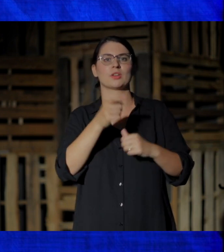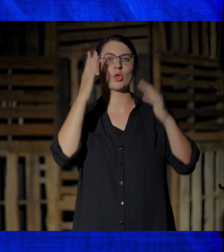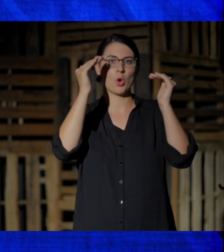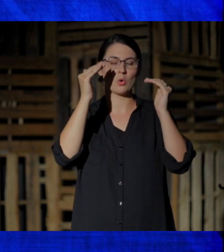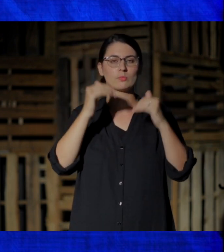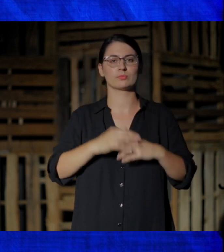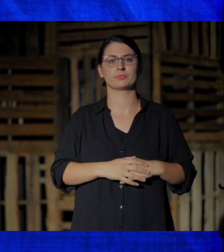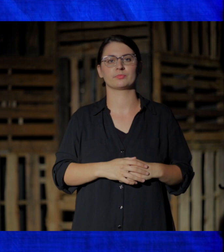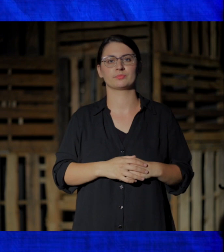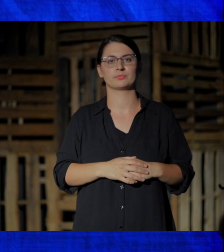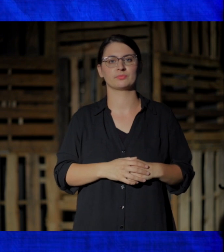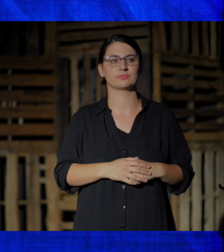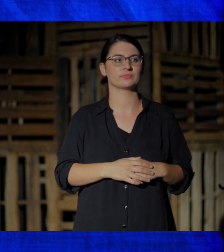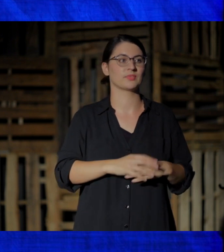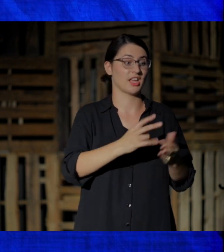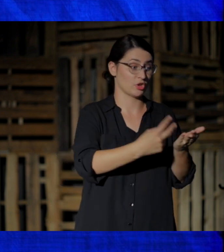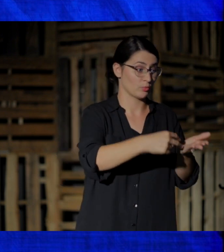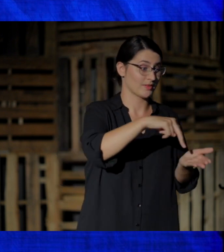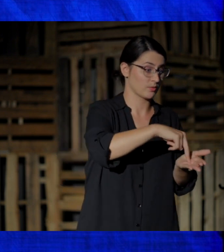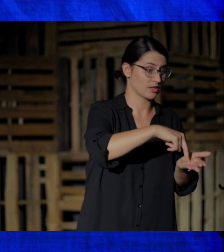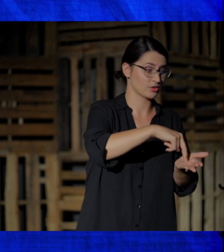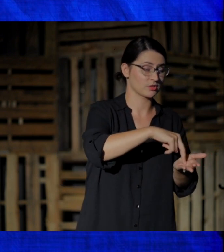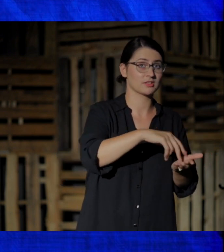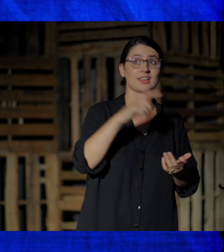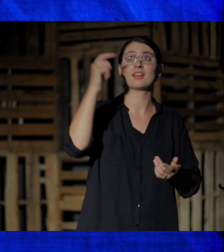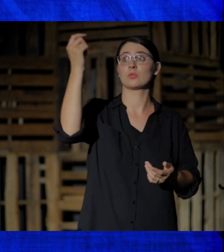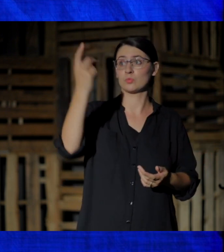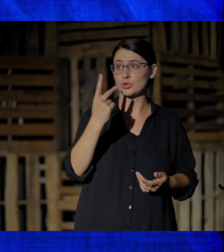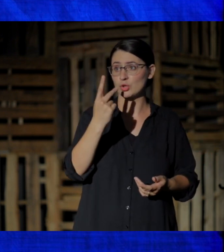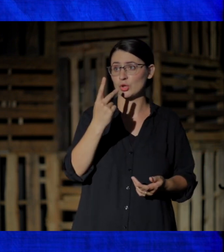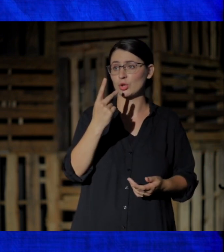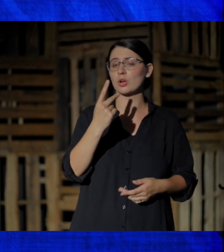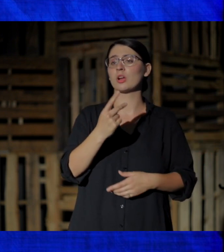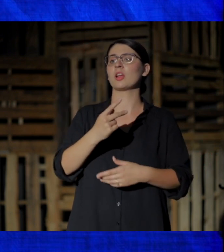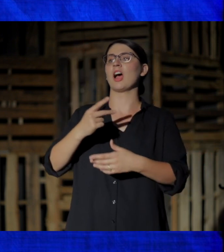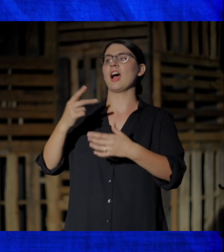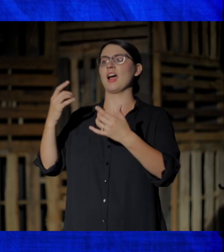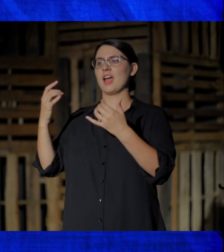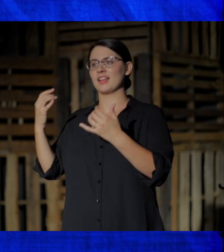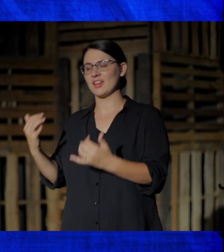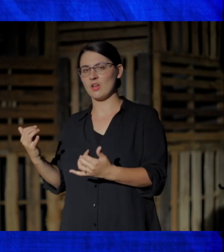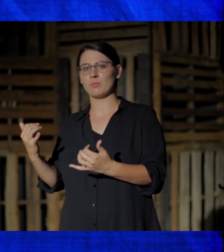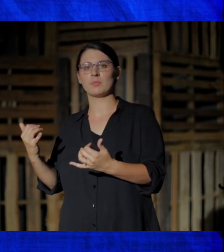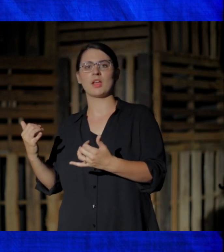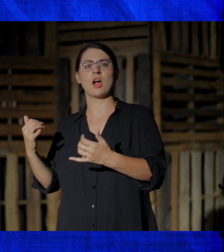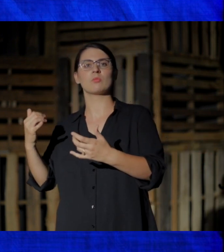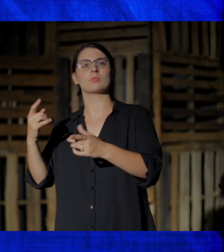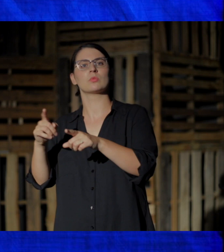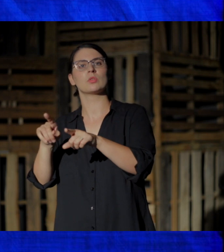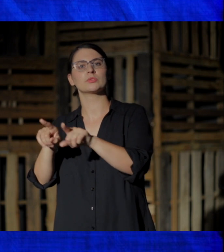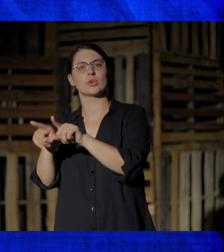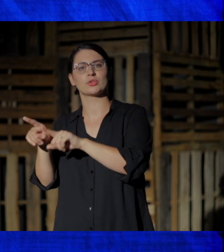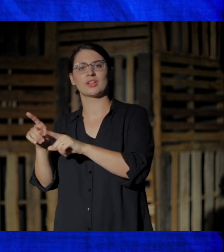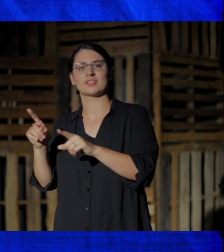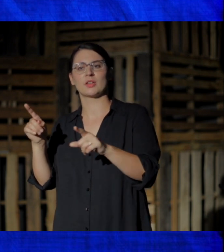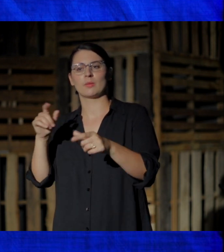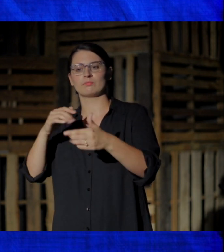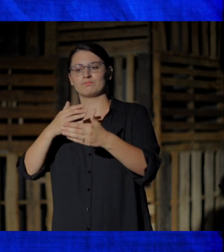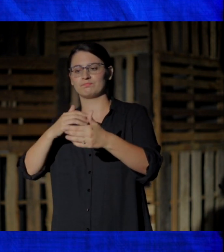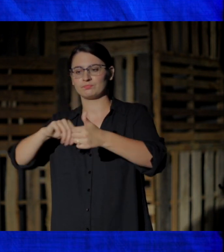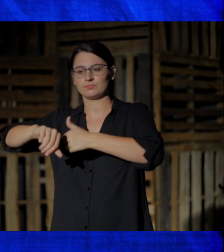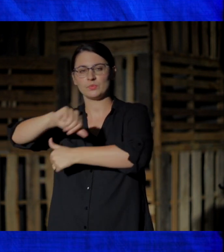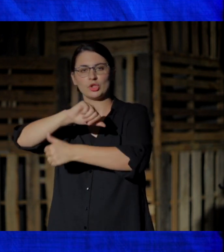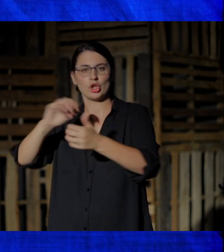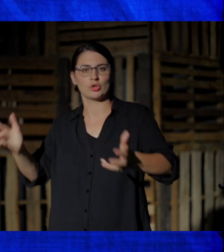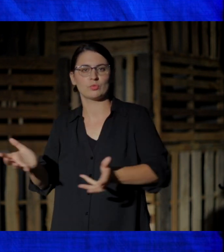return, and it's in this mutual encouragement that we can do with one another. Christians can hope because we